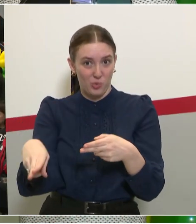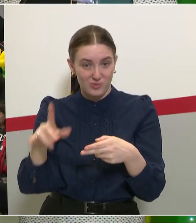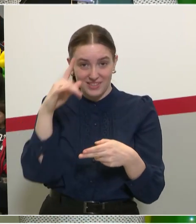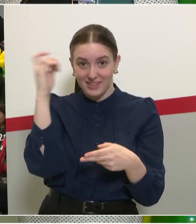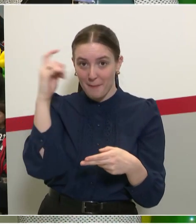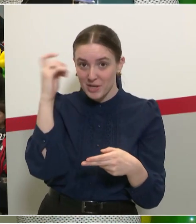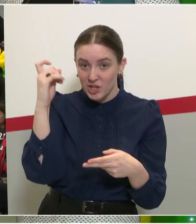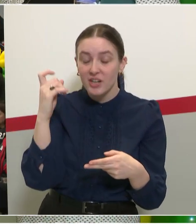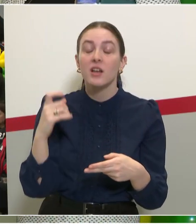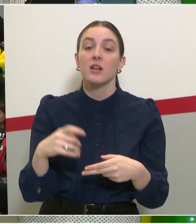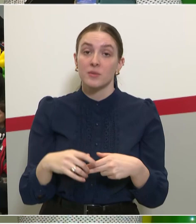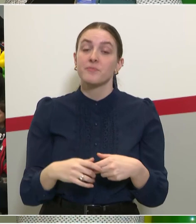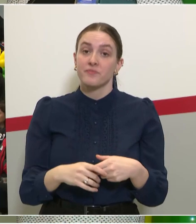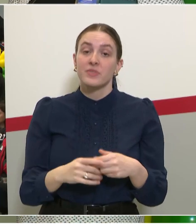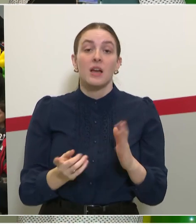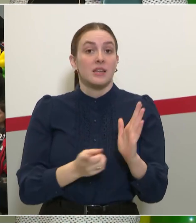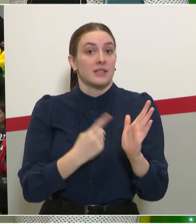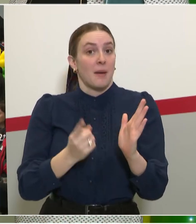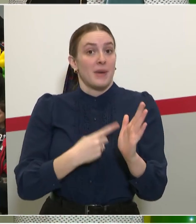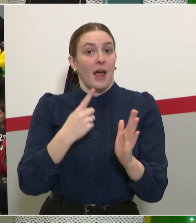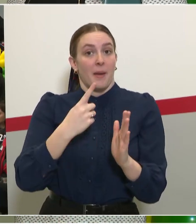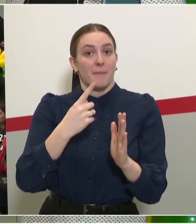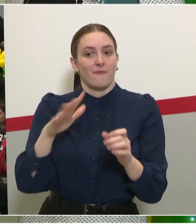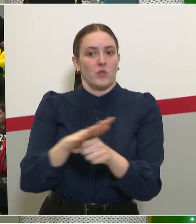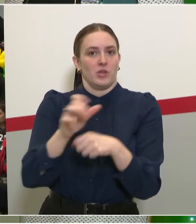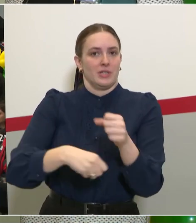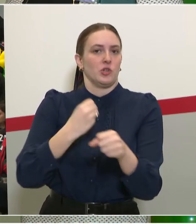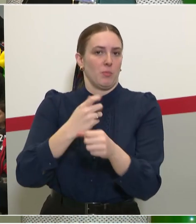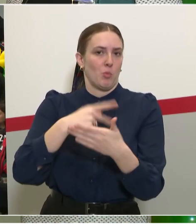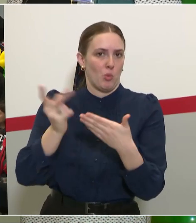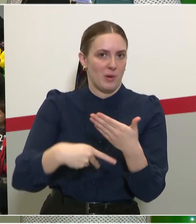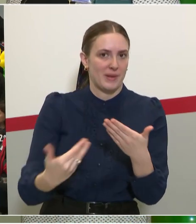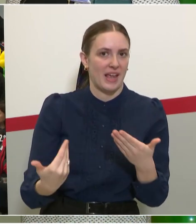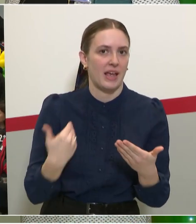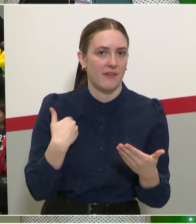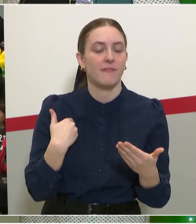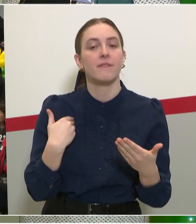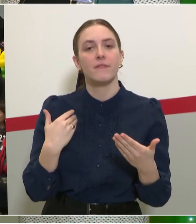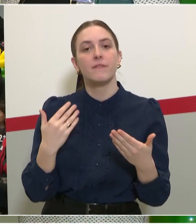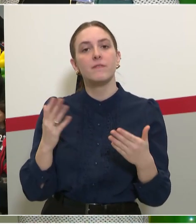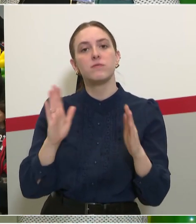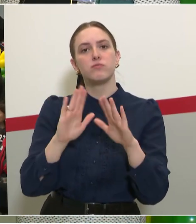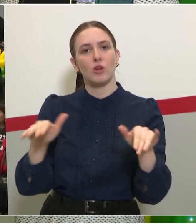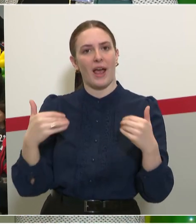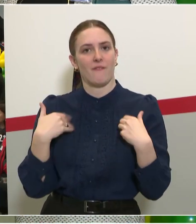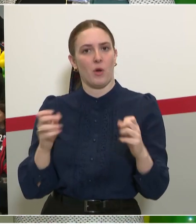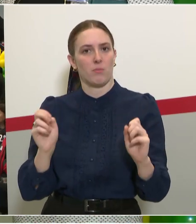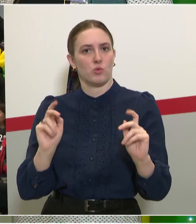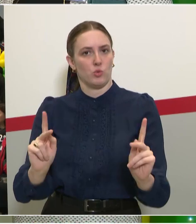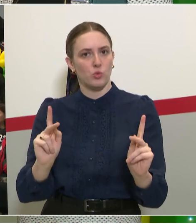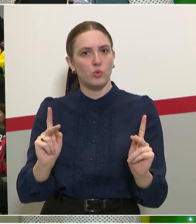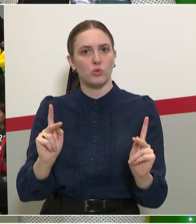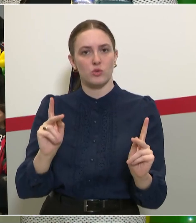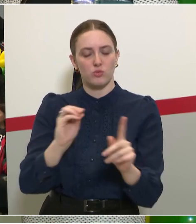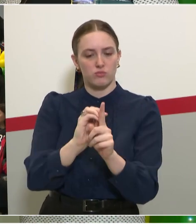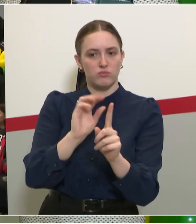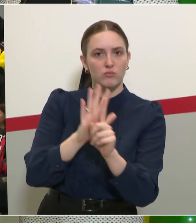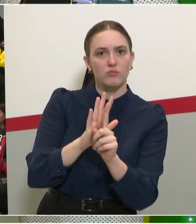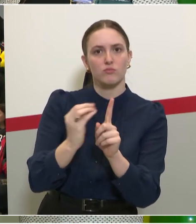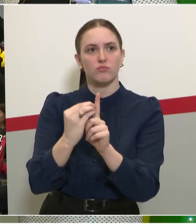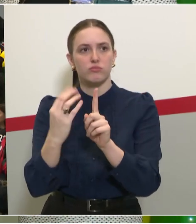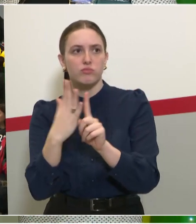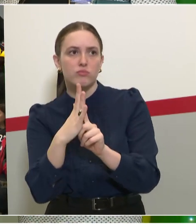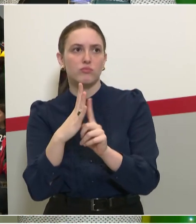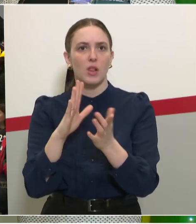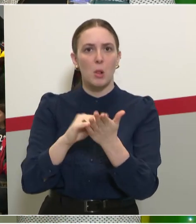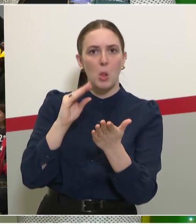summer, and in some cases, our year-round programs. Children have the opportunity to have this exposure